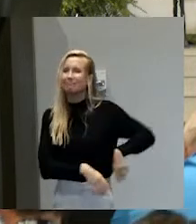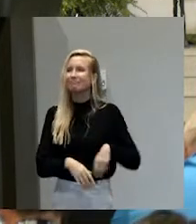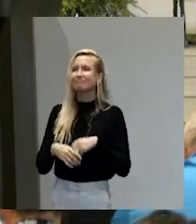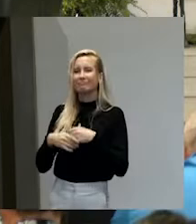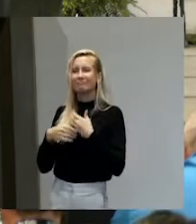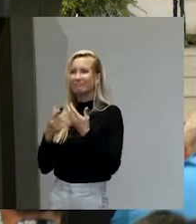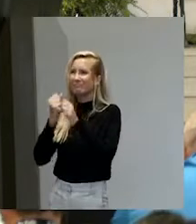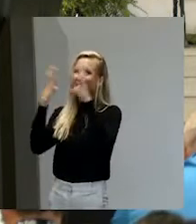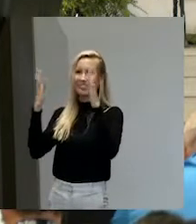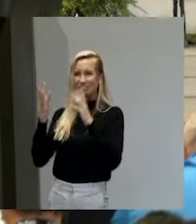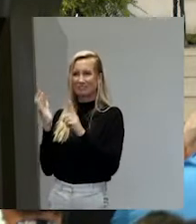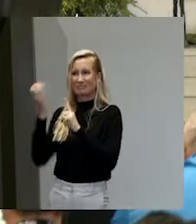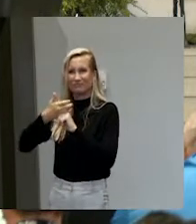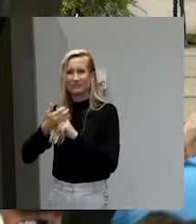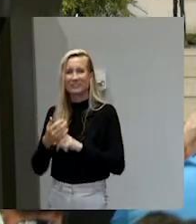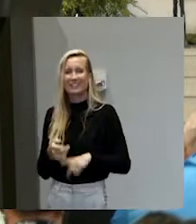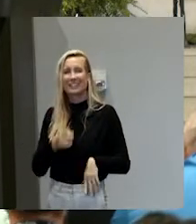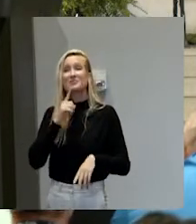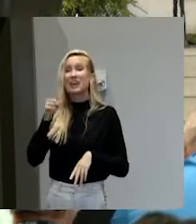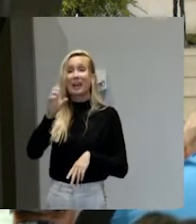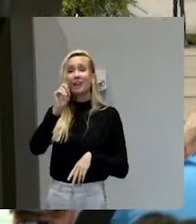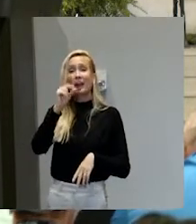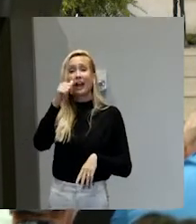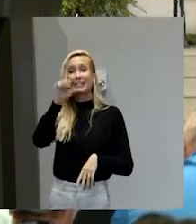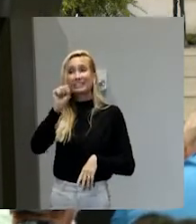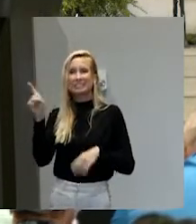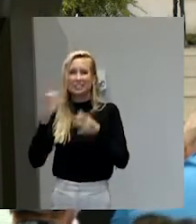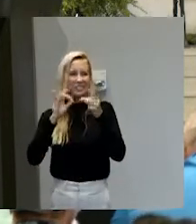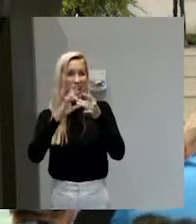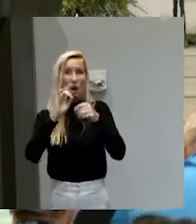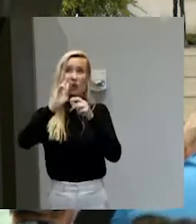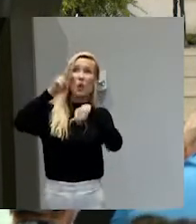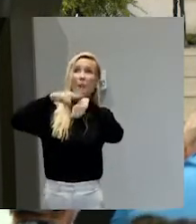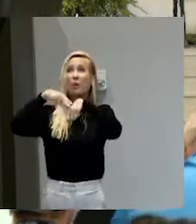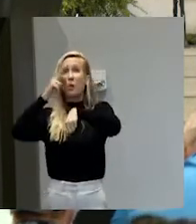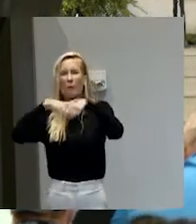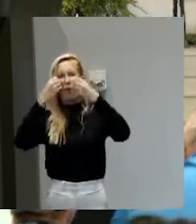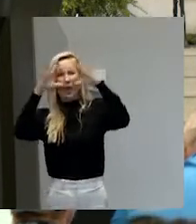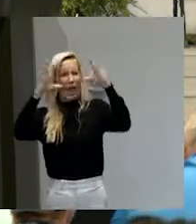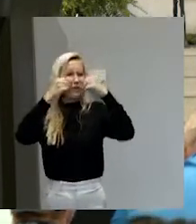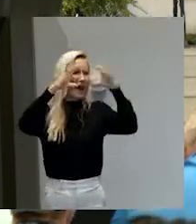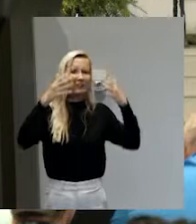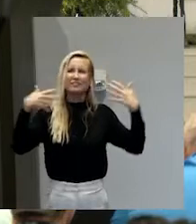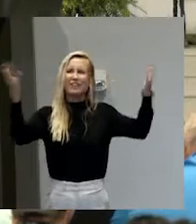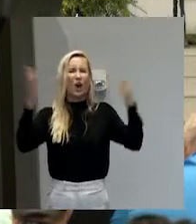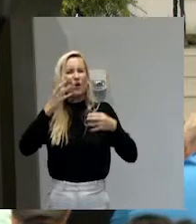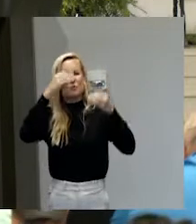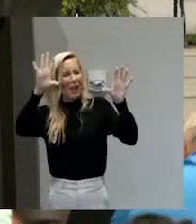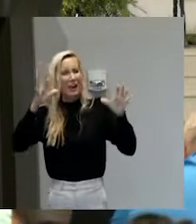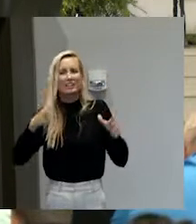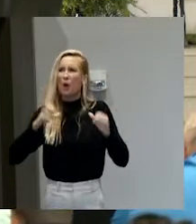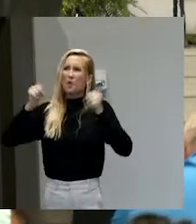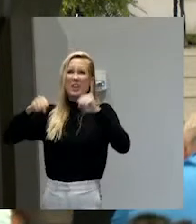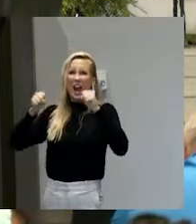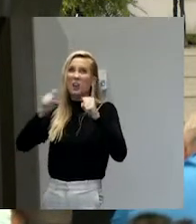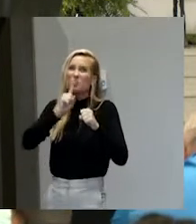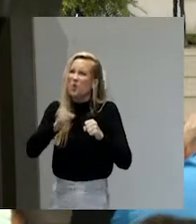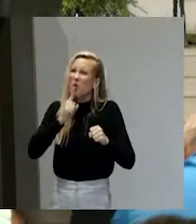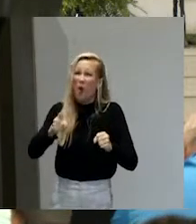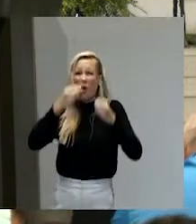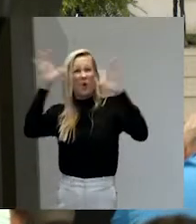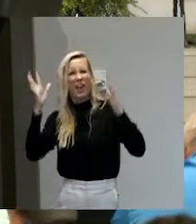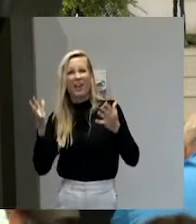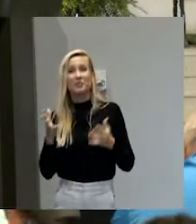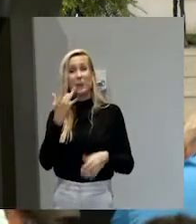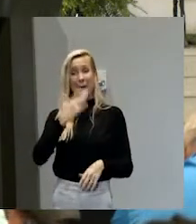I was like, yeah, who cares? Because in my own life, it was such a trap. I was like, I don't fit in with